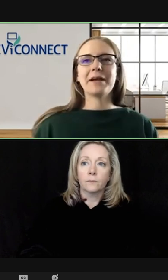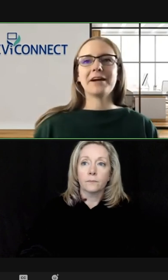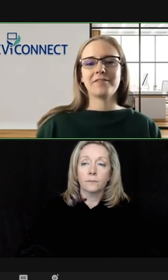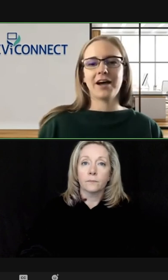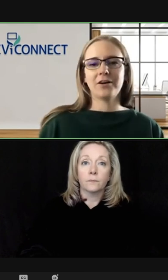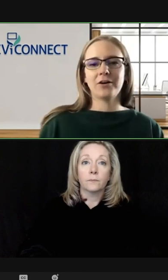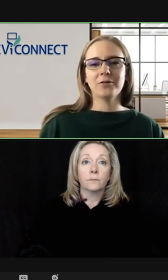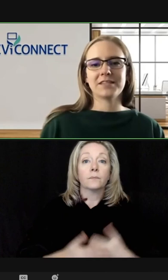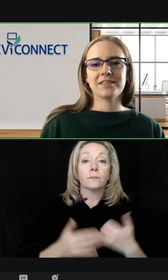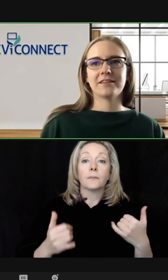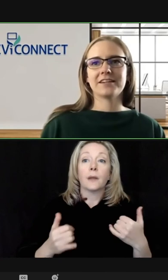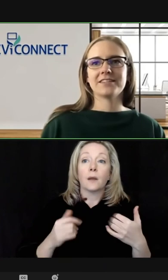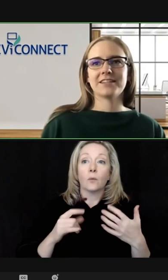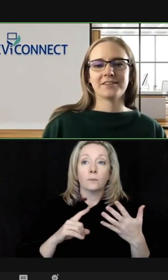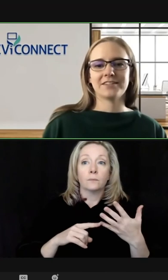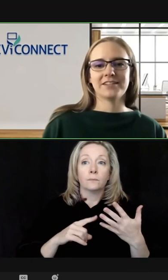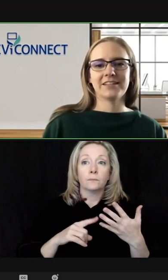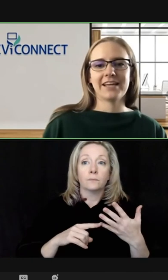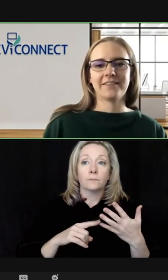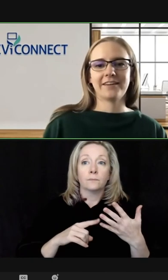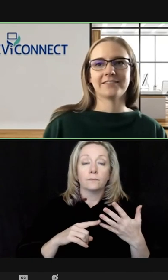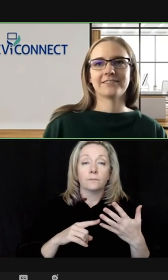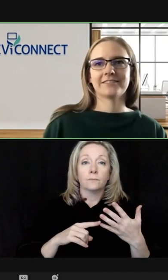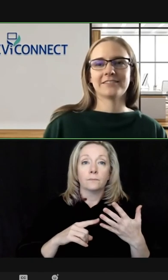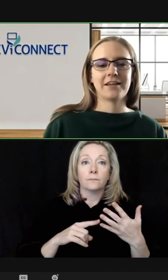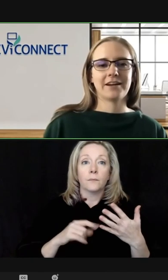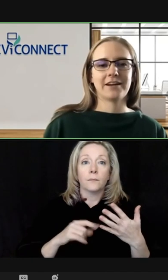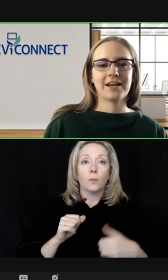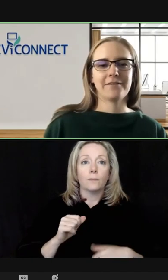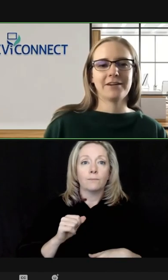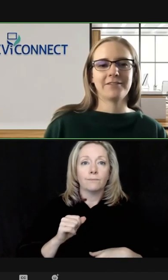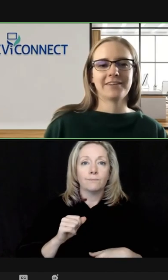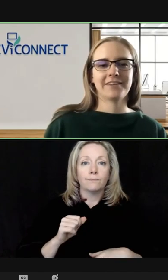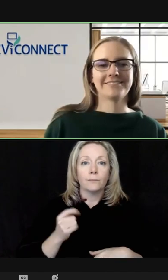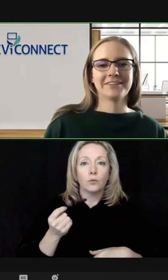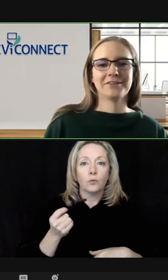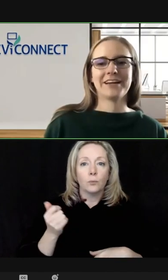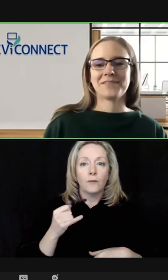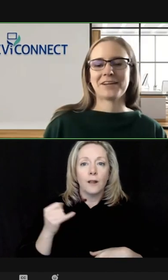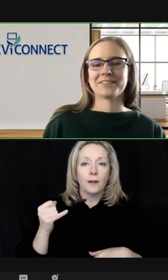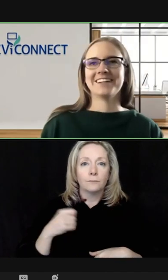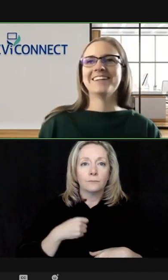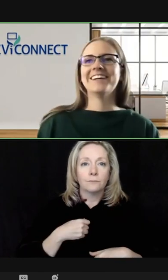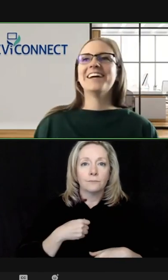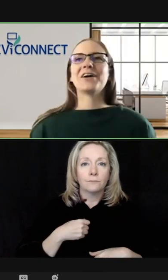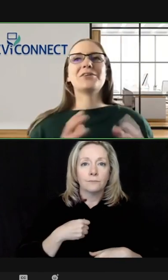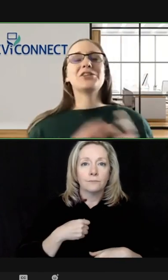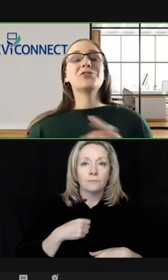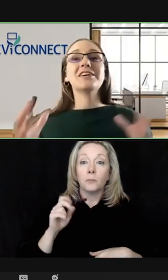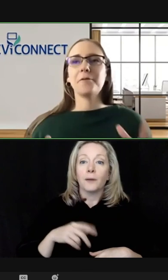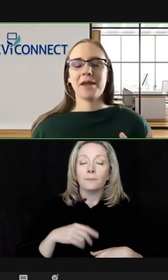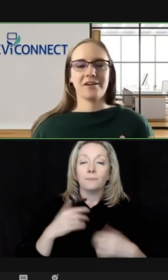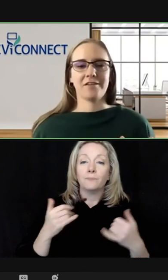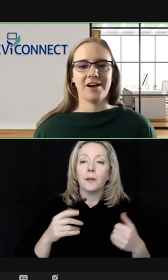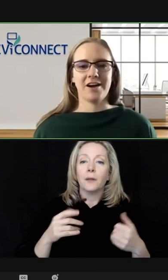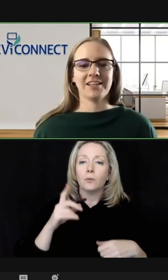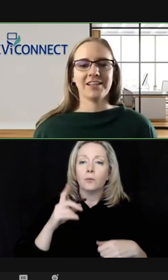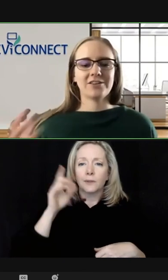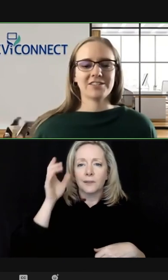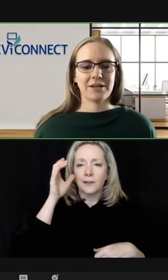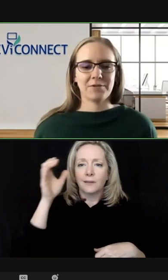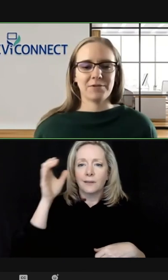about comparative thought, oh, see, there is still a line on there. I thought I got rid of it. Okay, now it's gone. Okay, when you hear